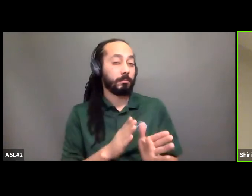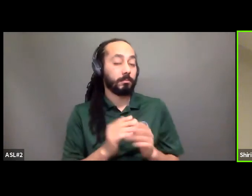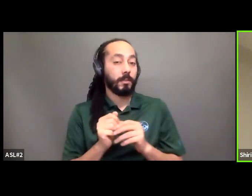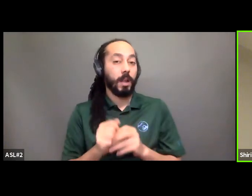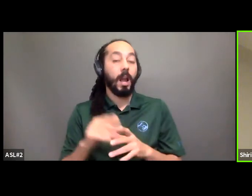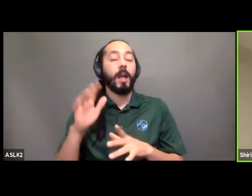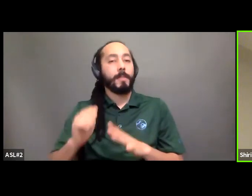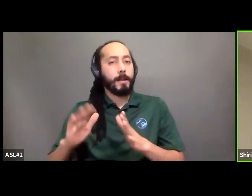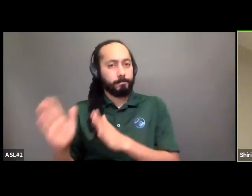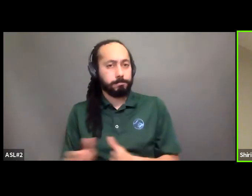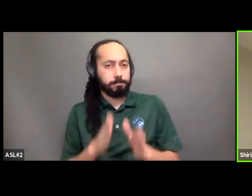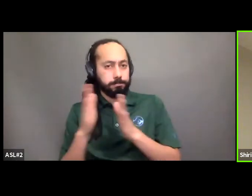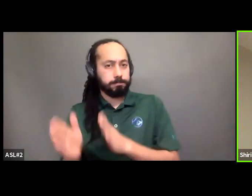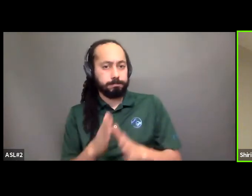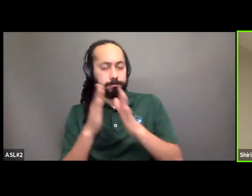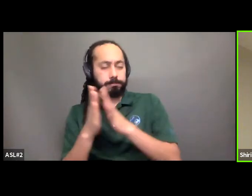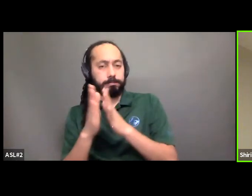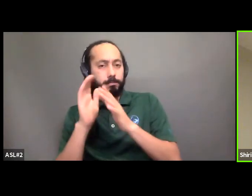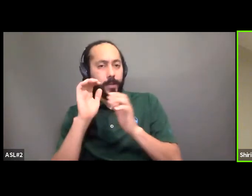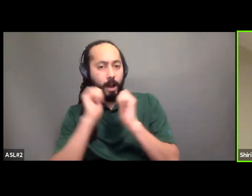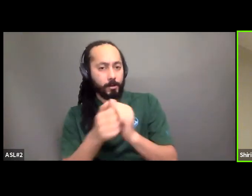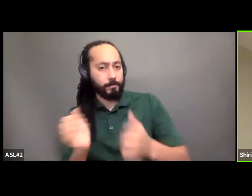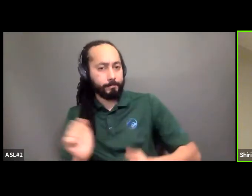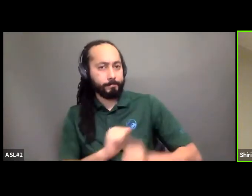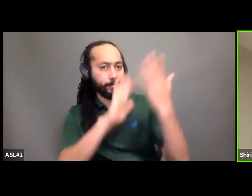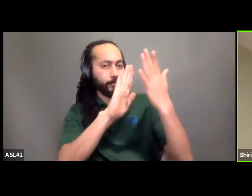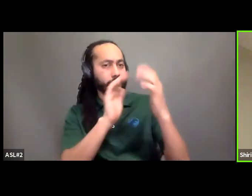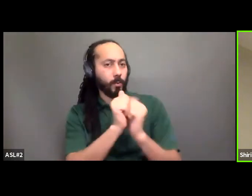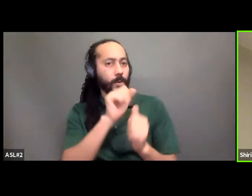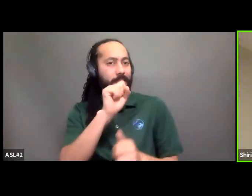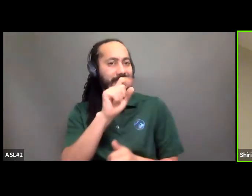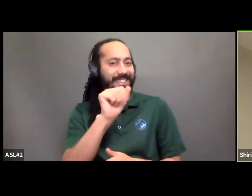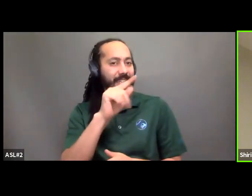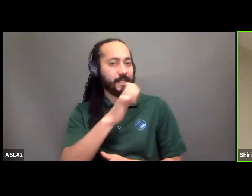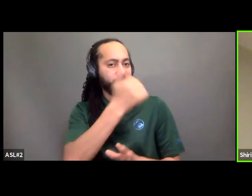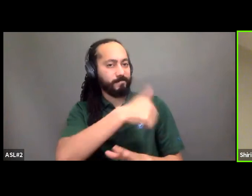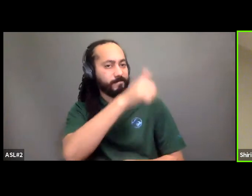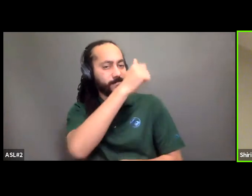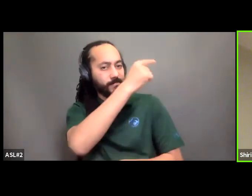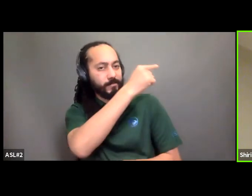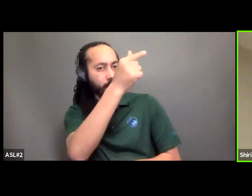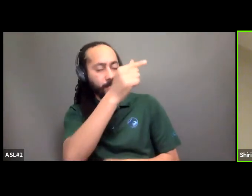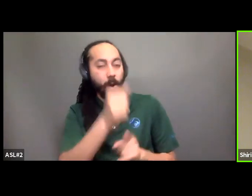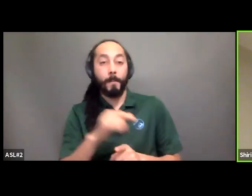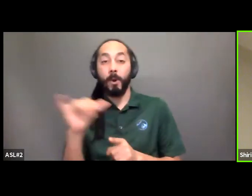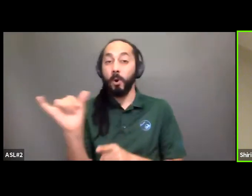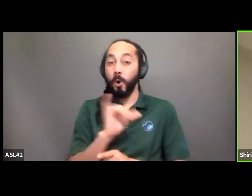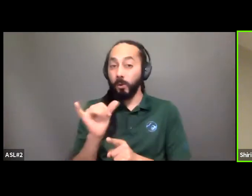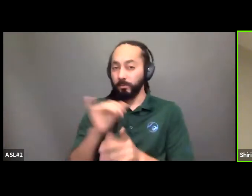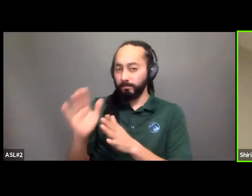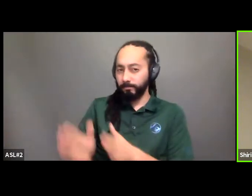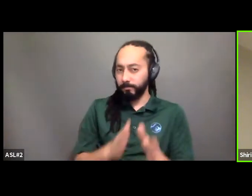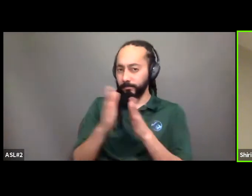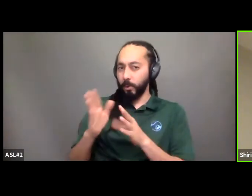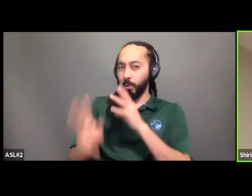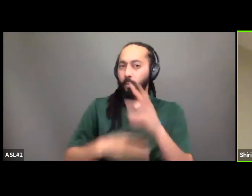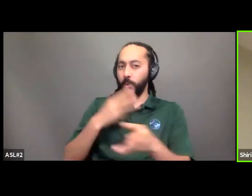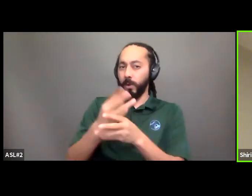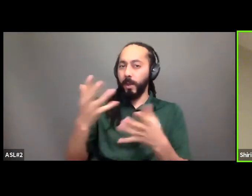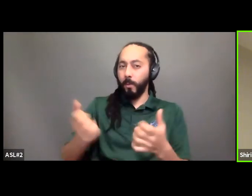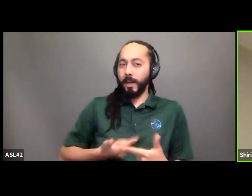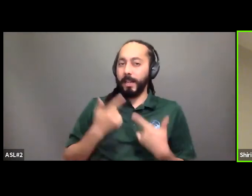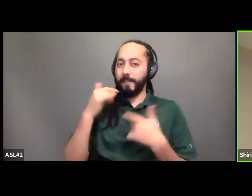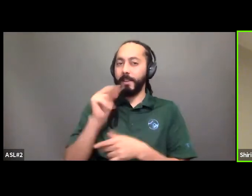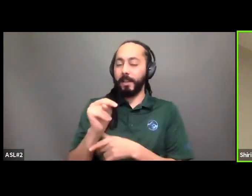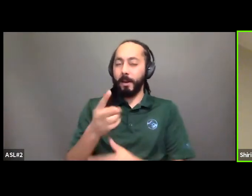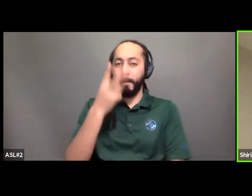and confrontations with the state, while on the other, building the world they want to live in simultaneously. And this